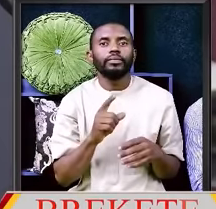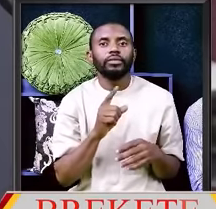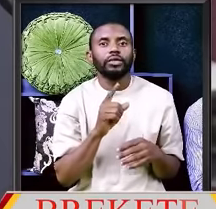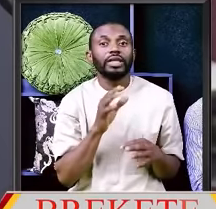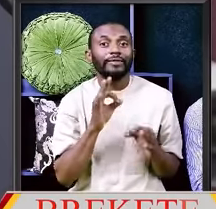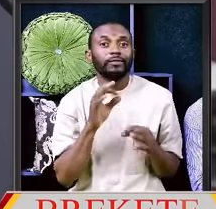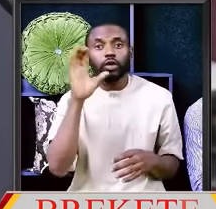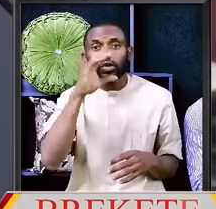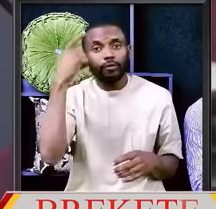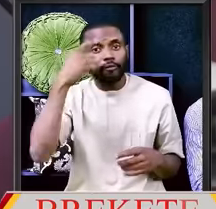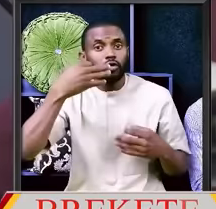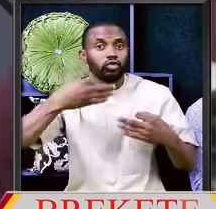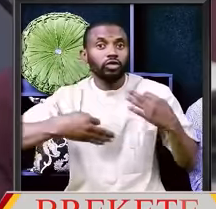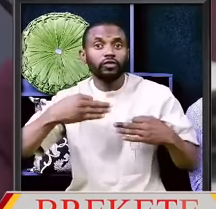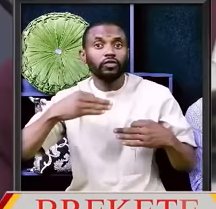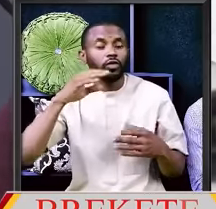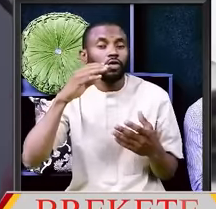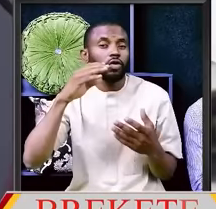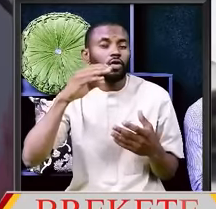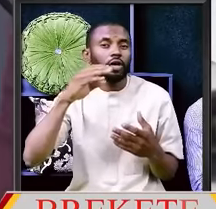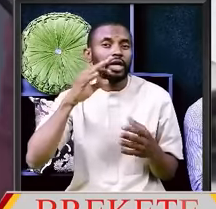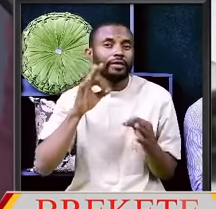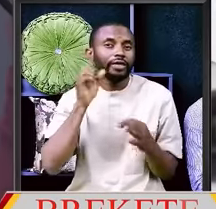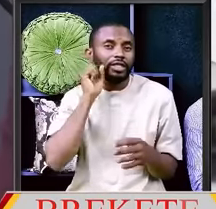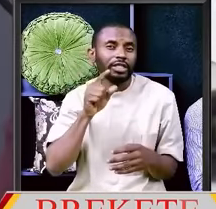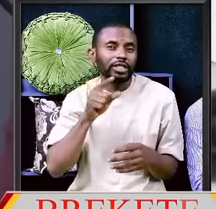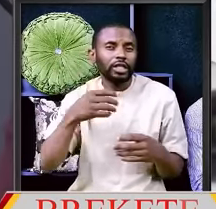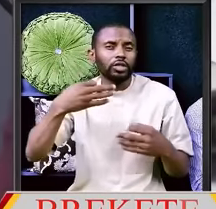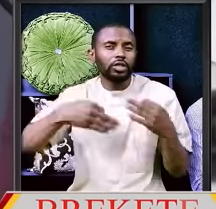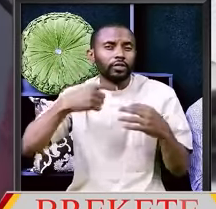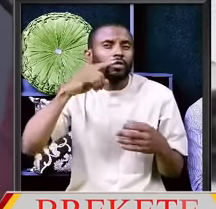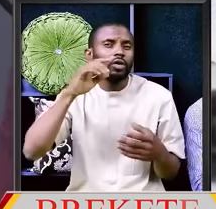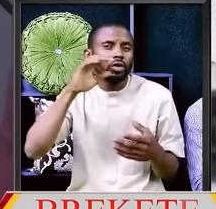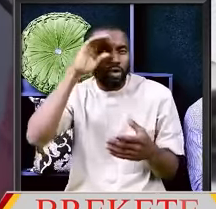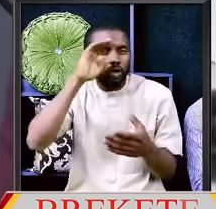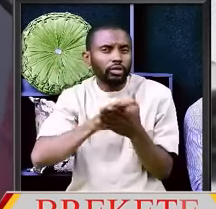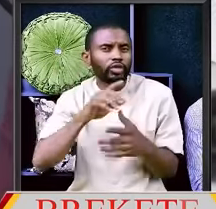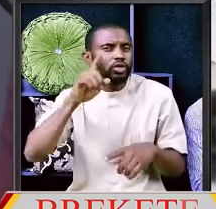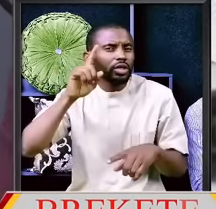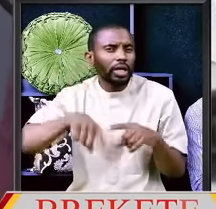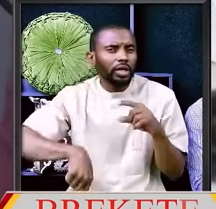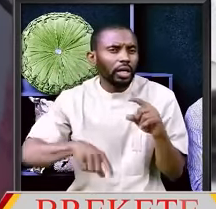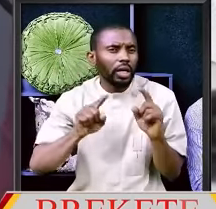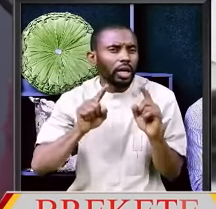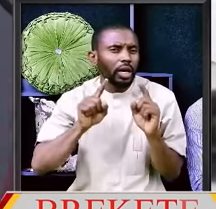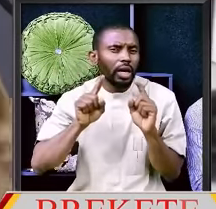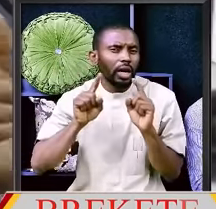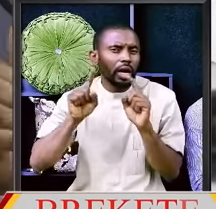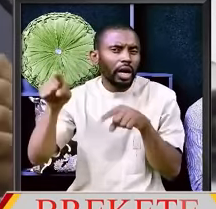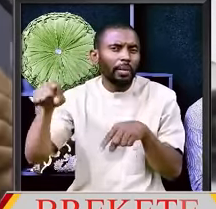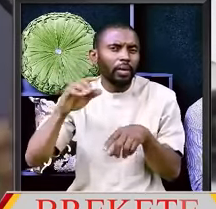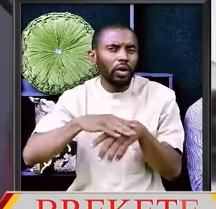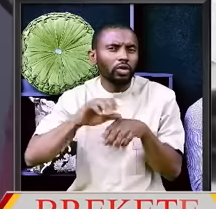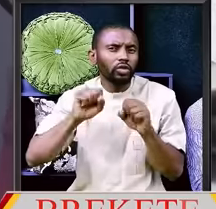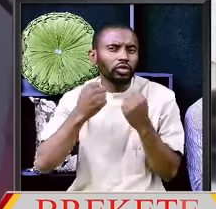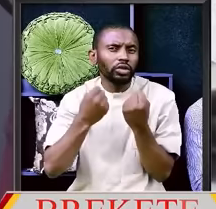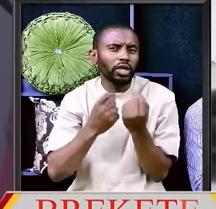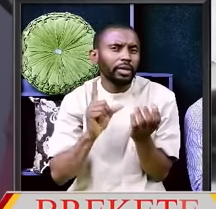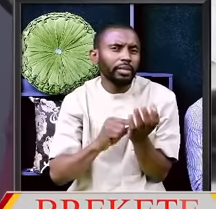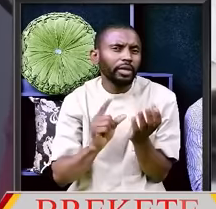you are looking for justice for your husband, you wouldn't come on social media and post the very day this man died,